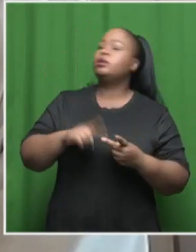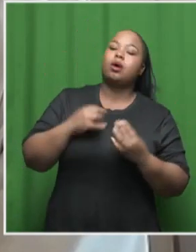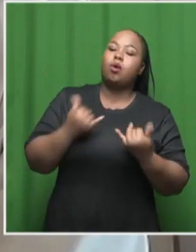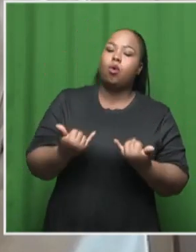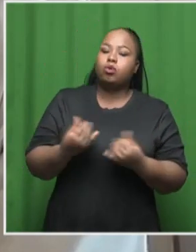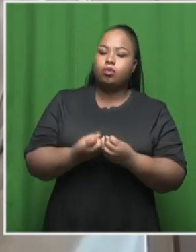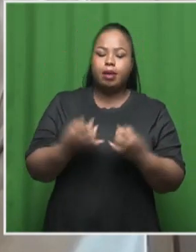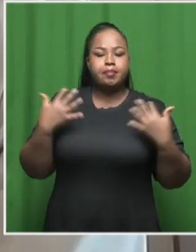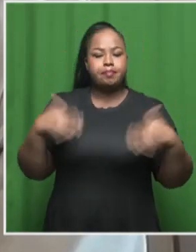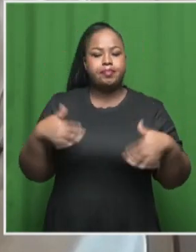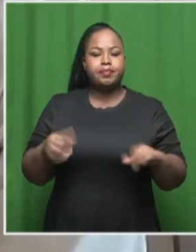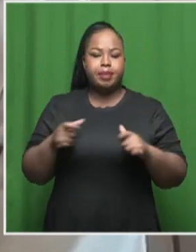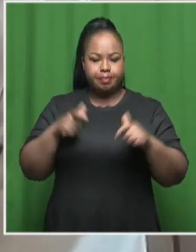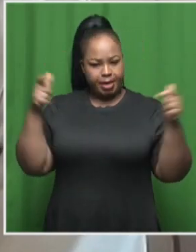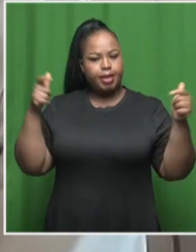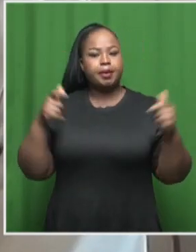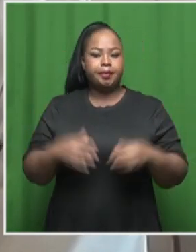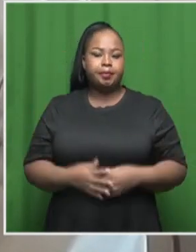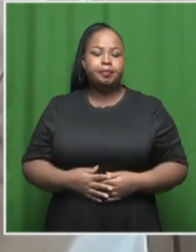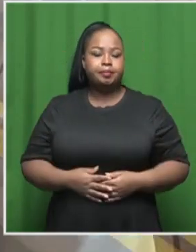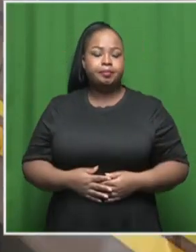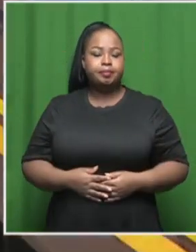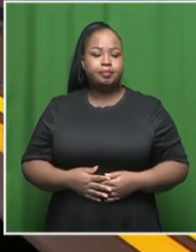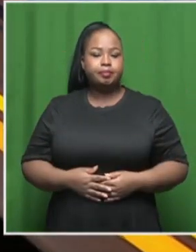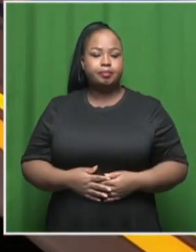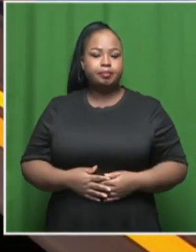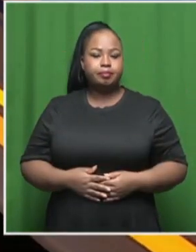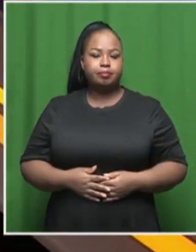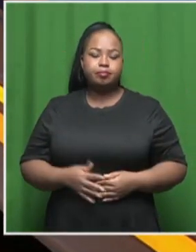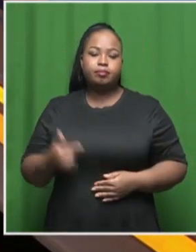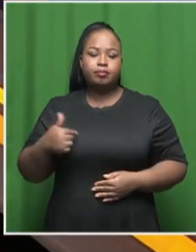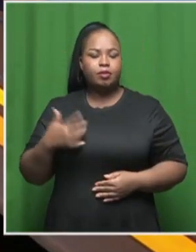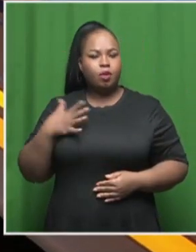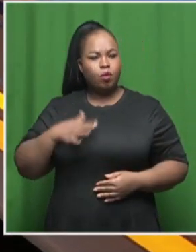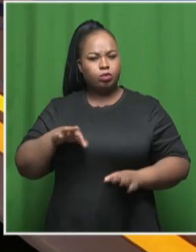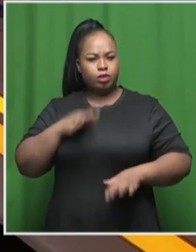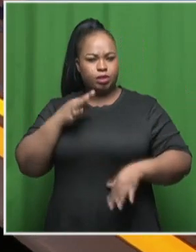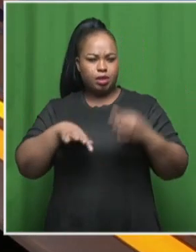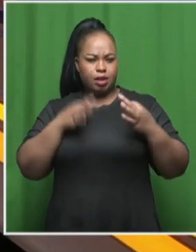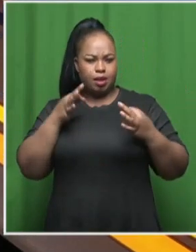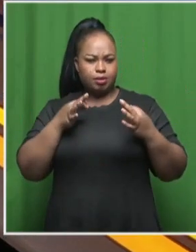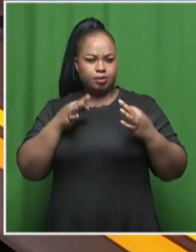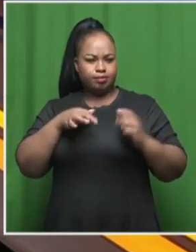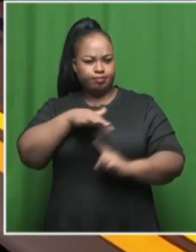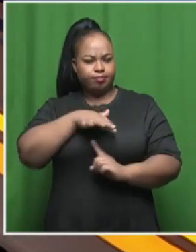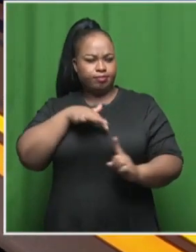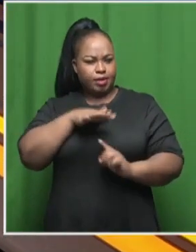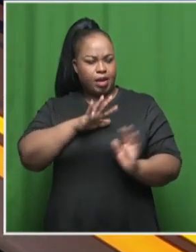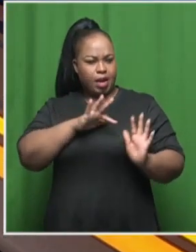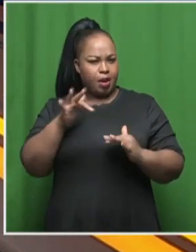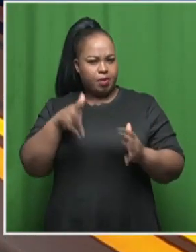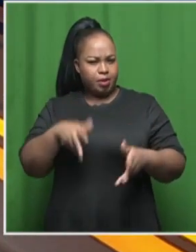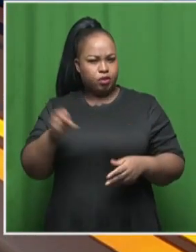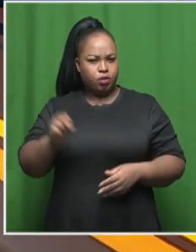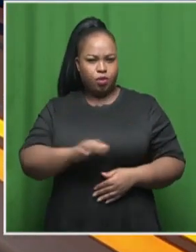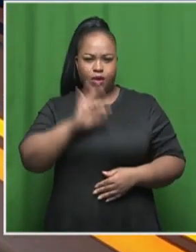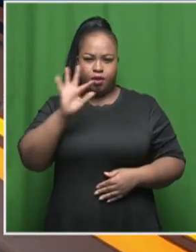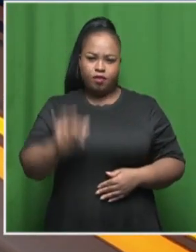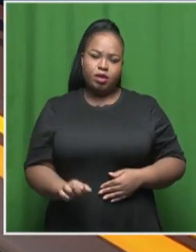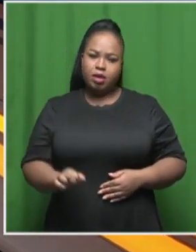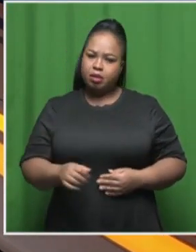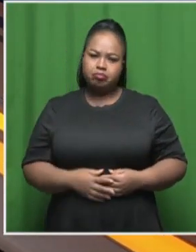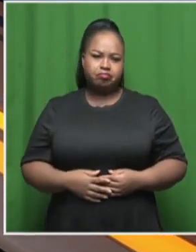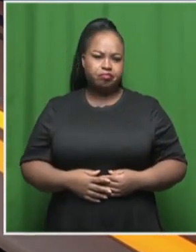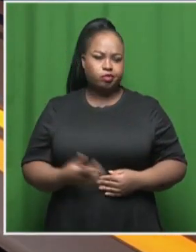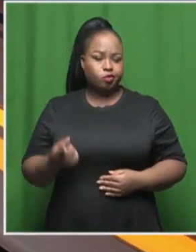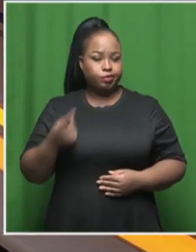lot, you know. Yeah. And speaking of which, I want us to analyze the state of the industry here in South Africa. Are you